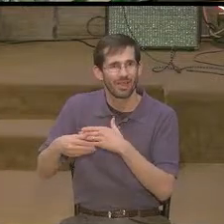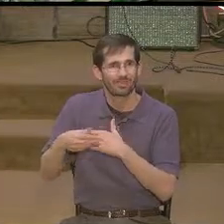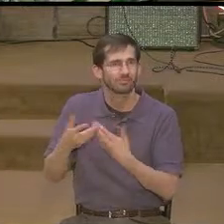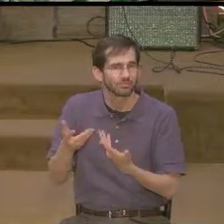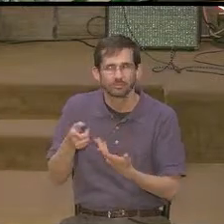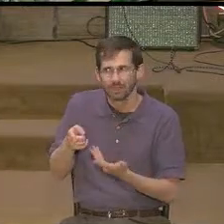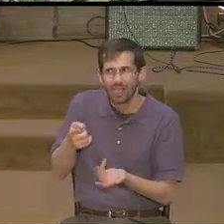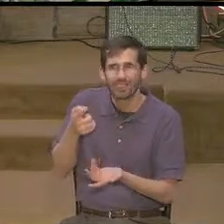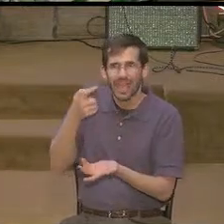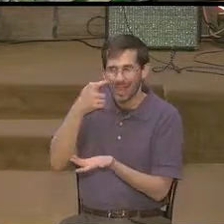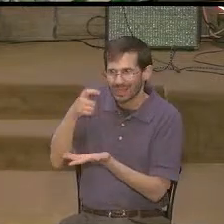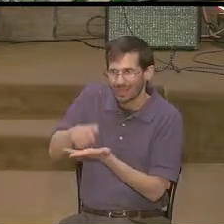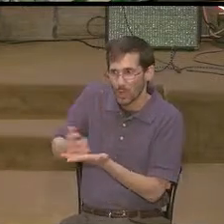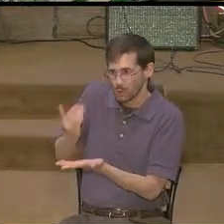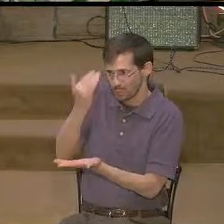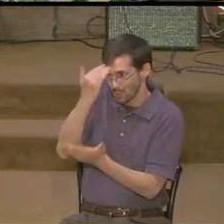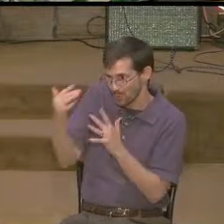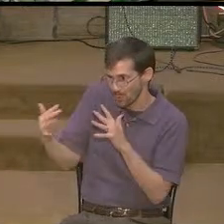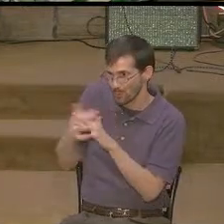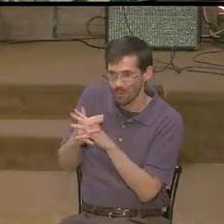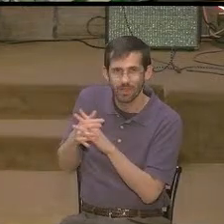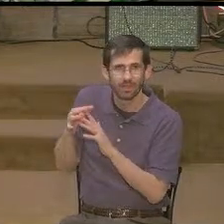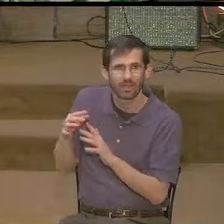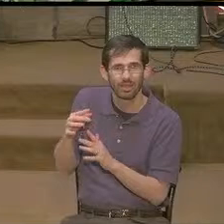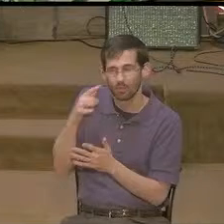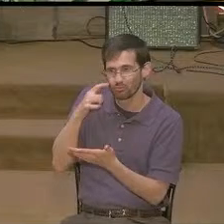See, this is why